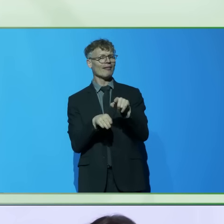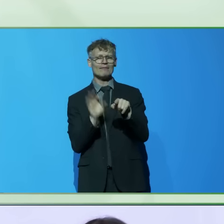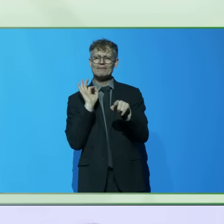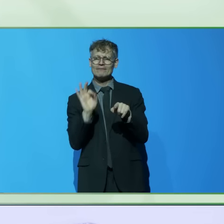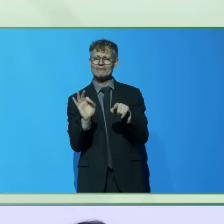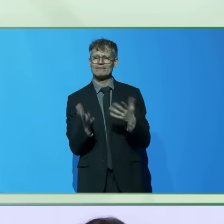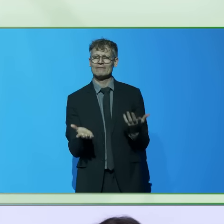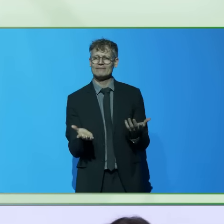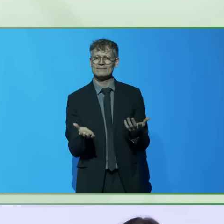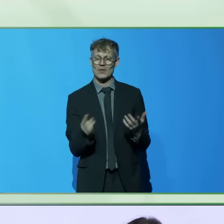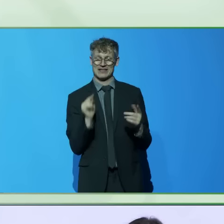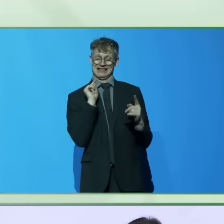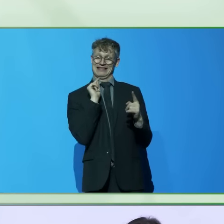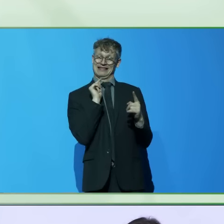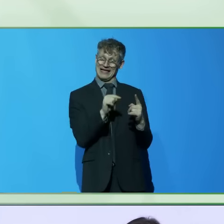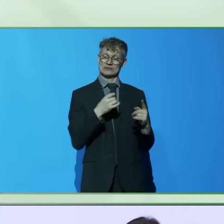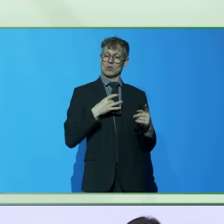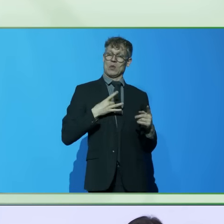use.